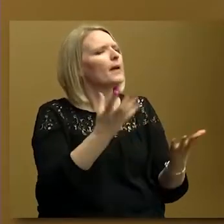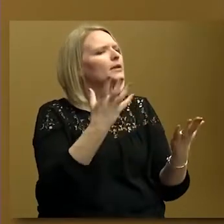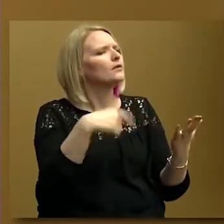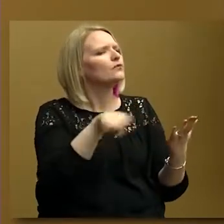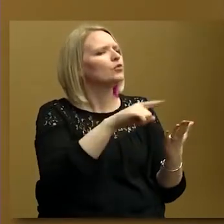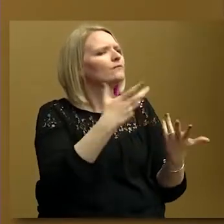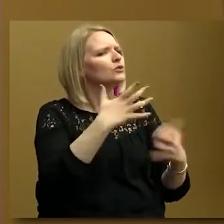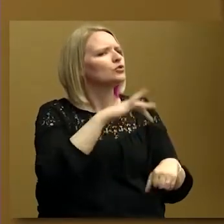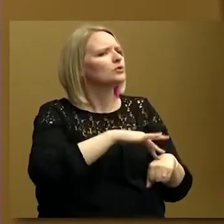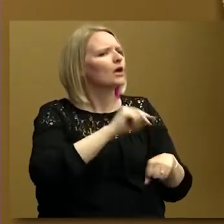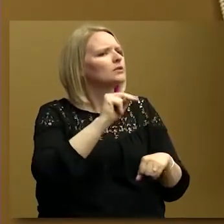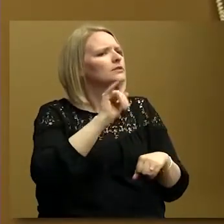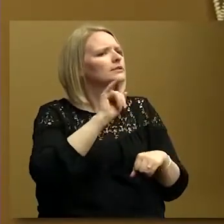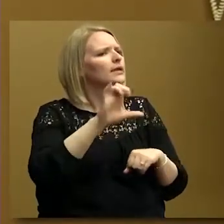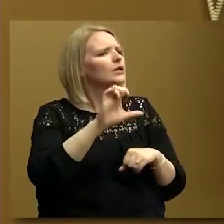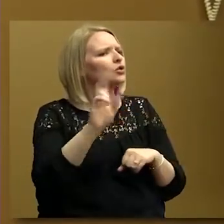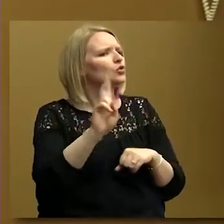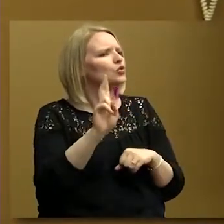NICU?